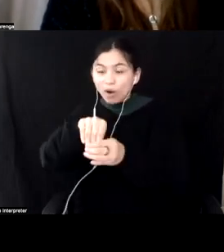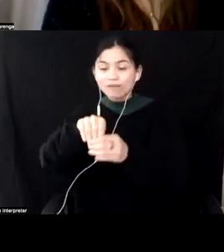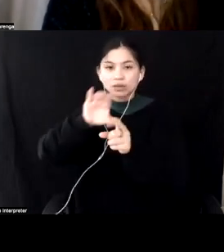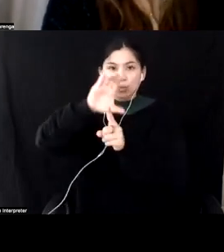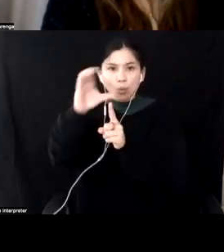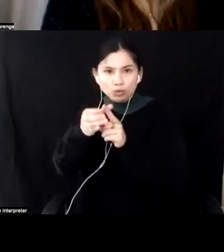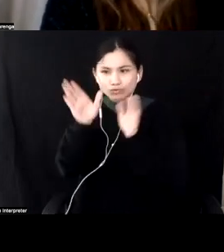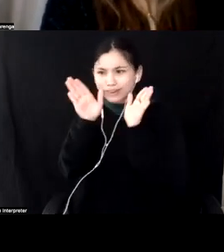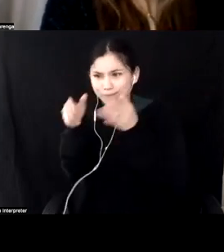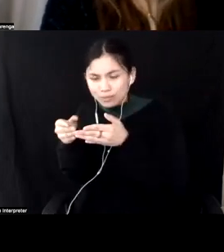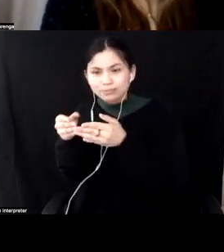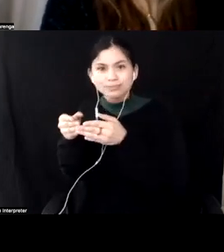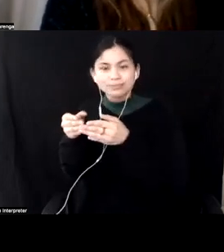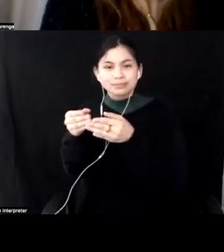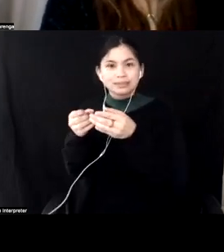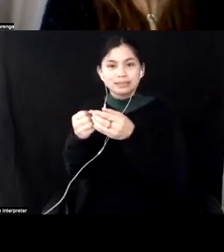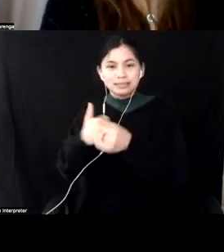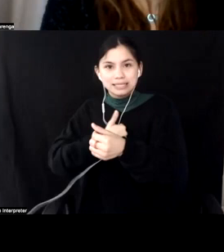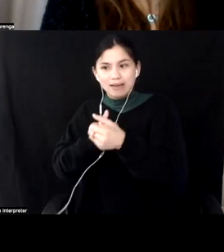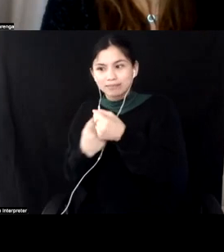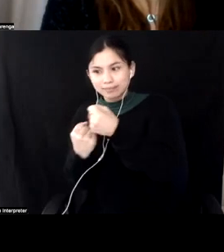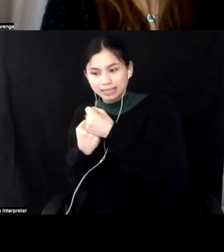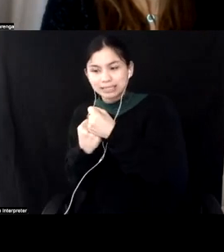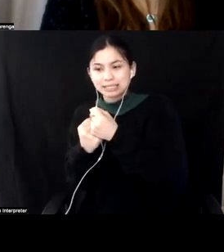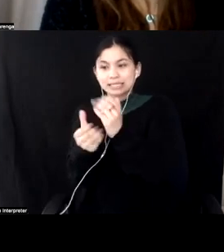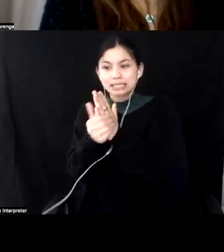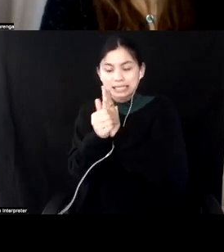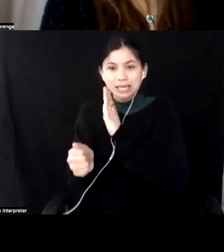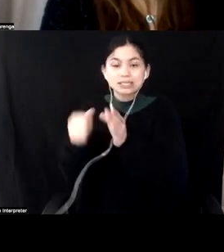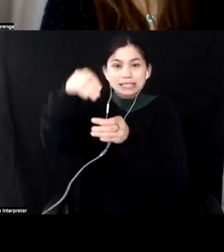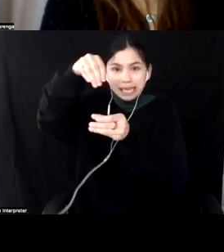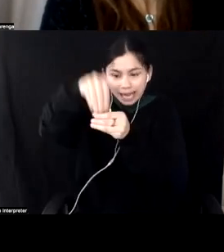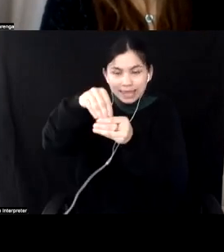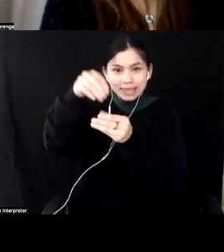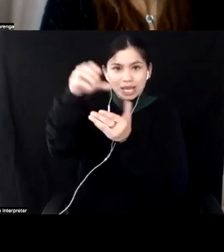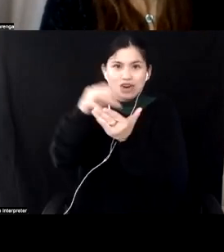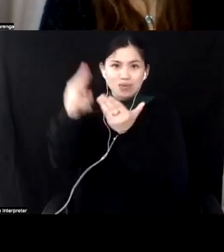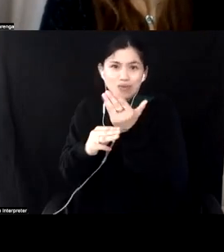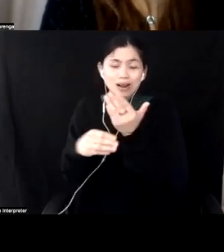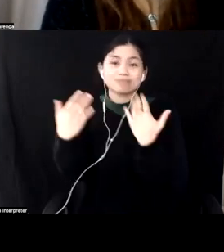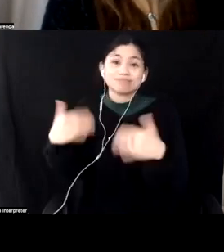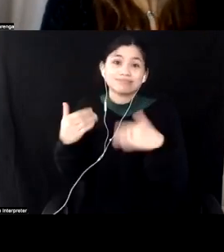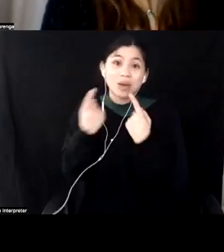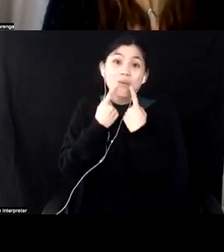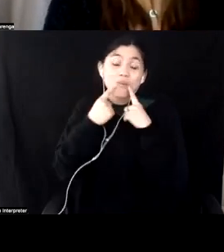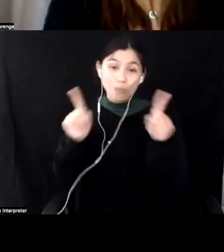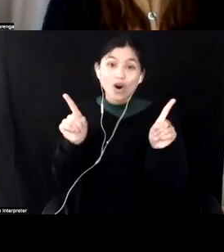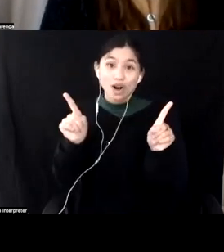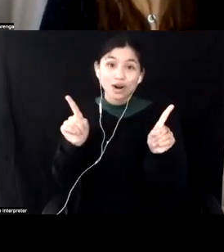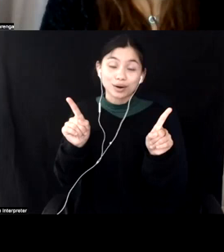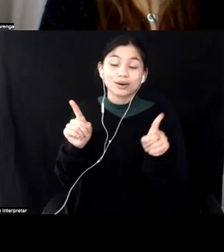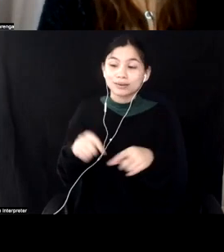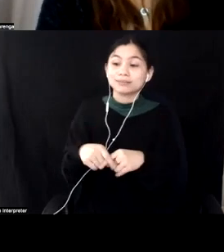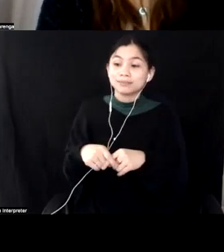focused self-advocacy skills project into the core curriculum has worked very well. So what